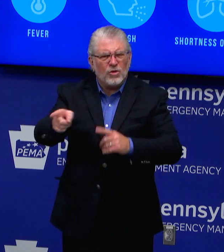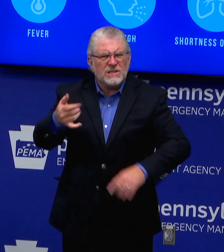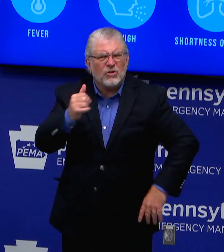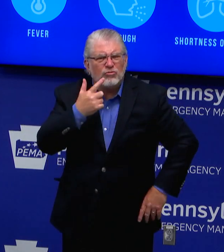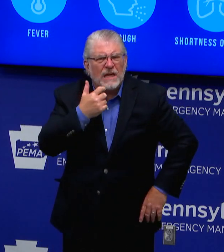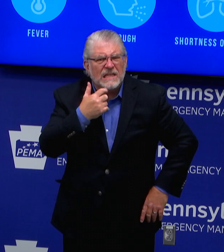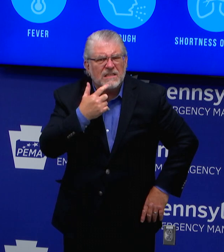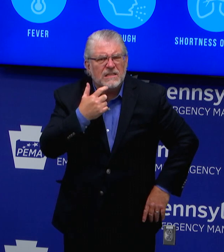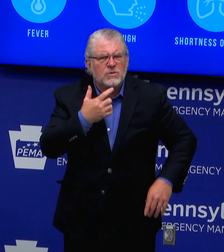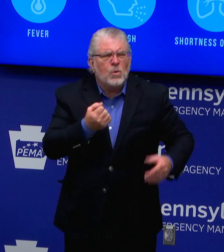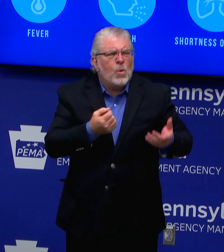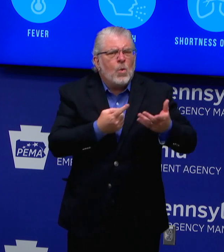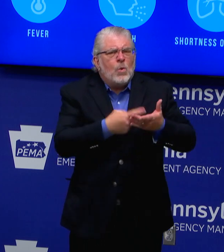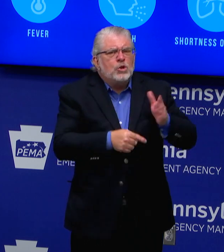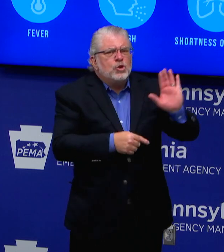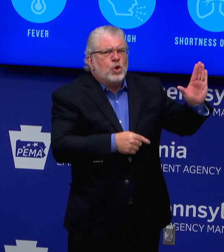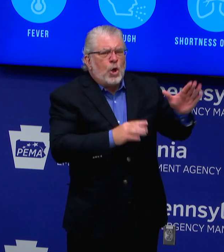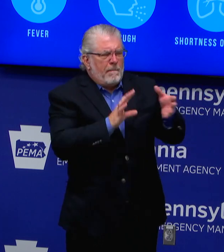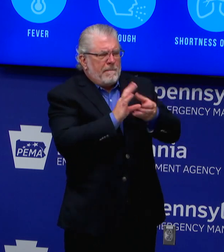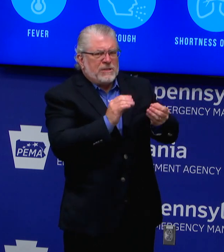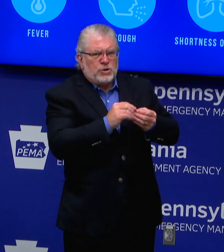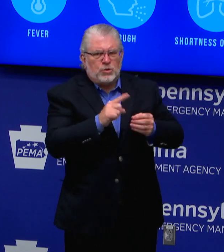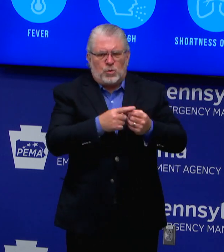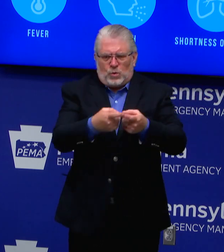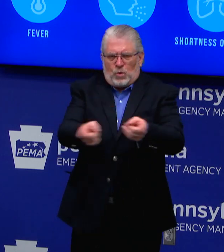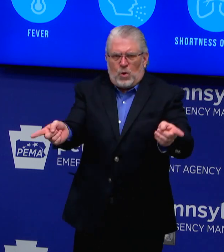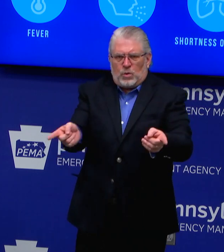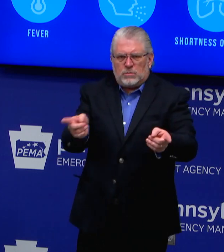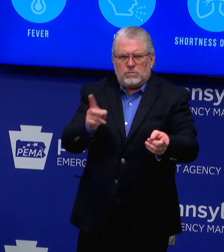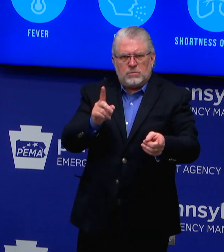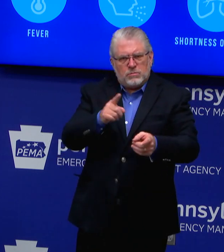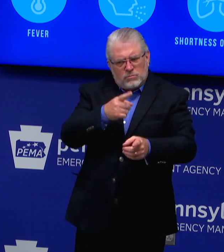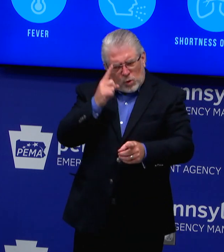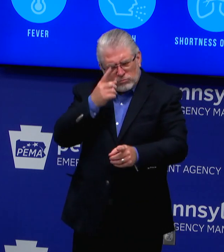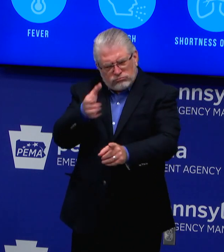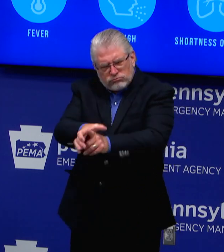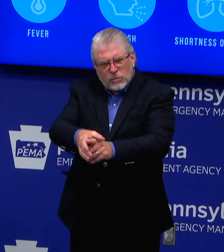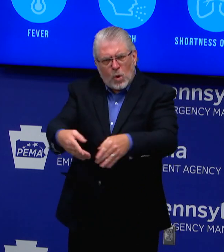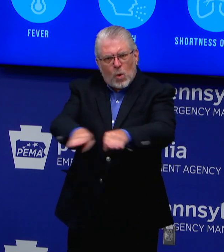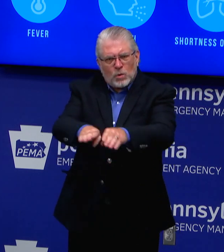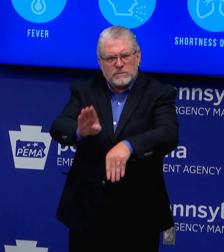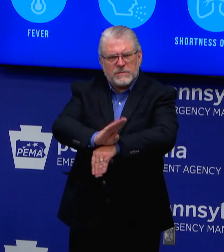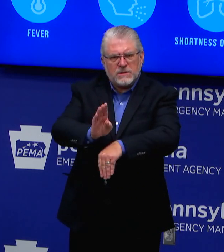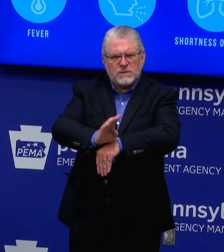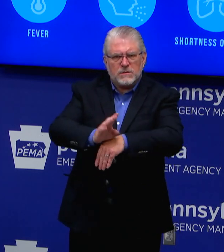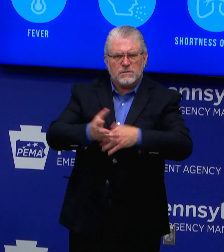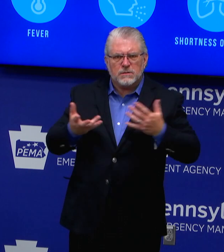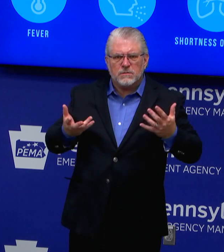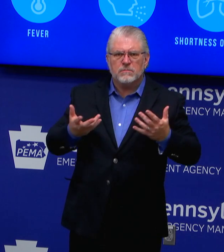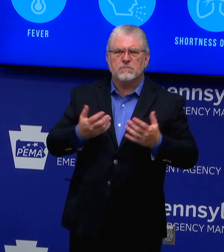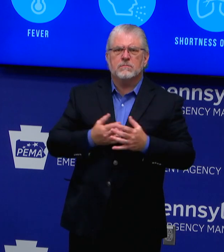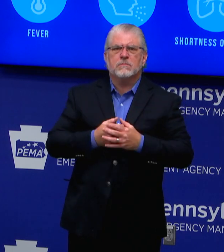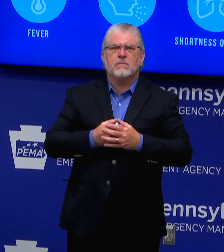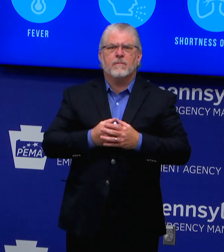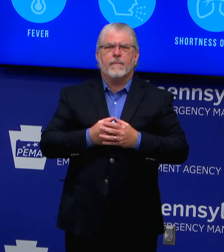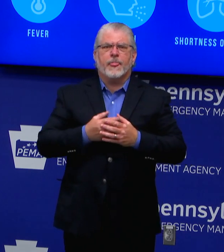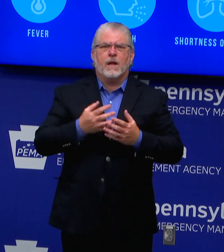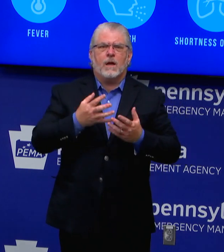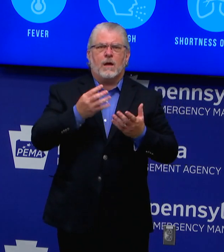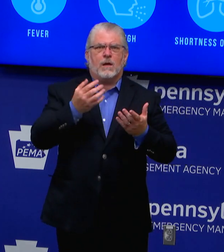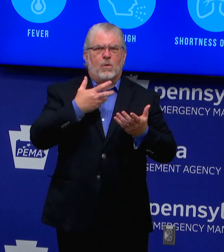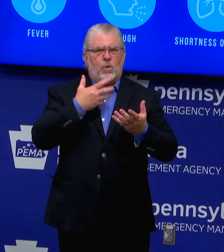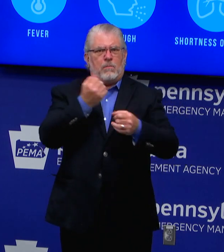And who is responsible for enforcing the business shutdown order? And how are they going to go about ensuring other businesses don't follow that gym's lead?